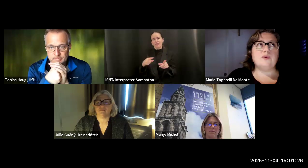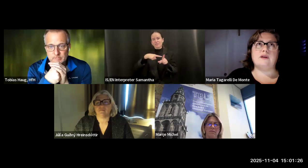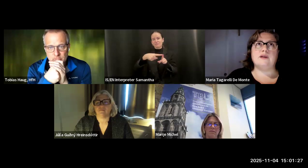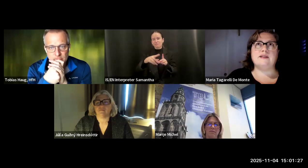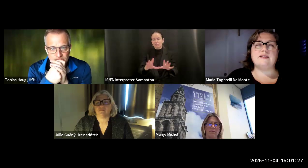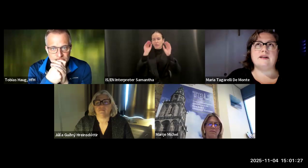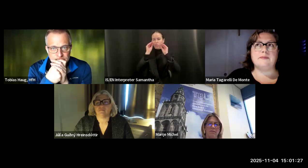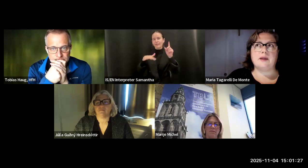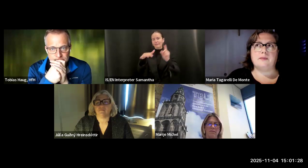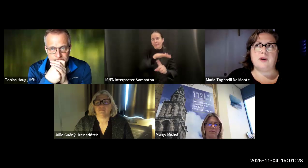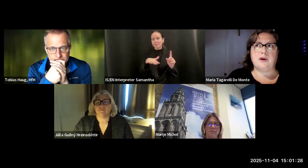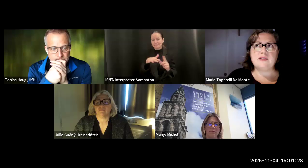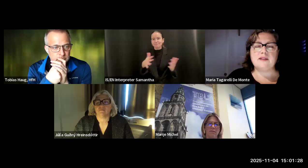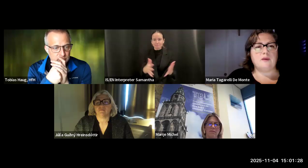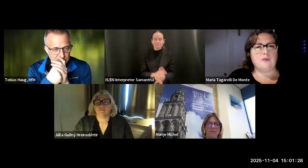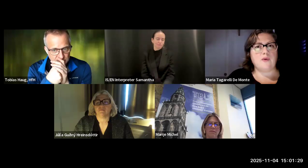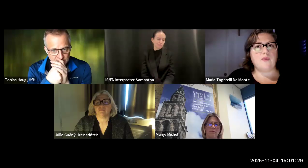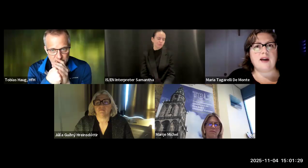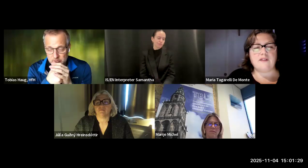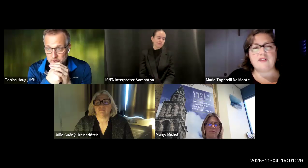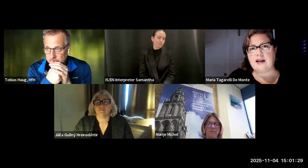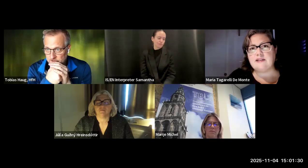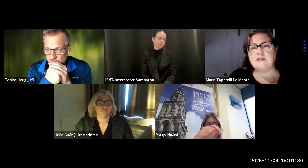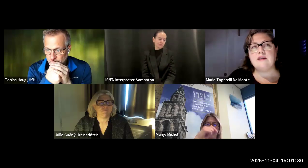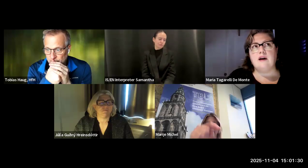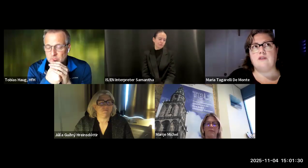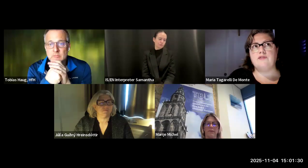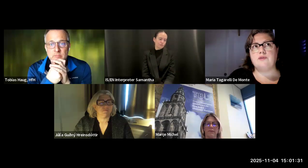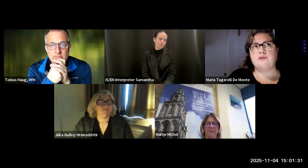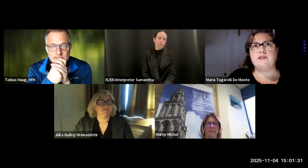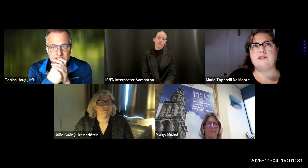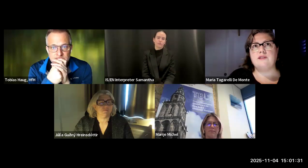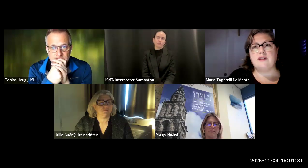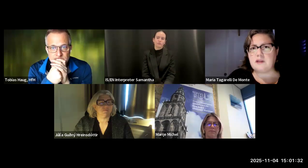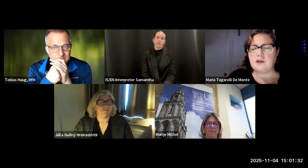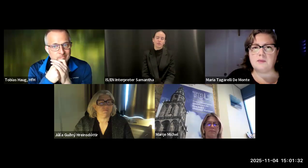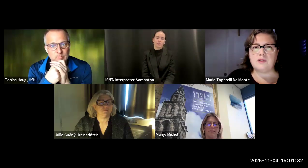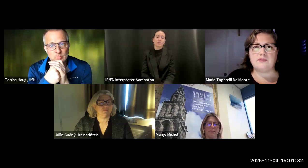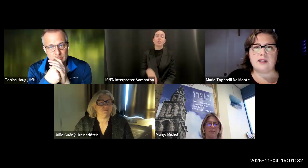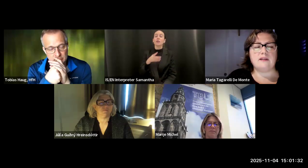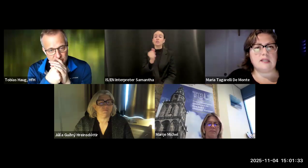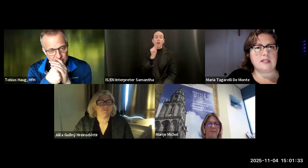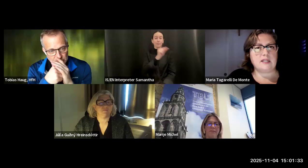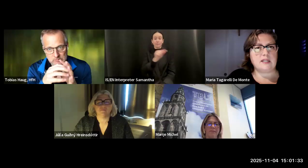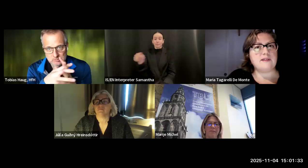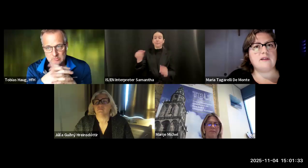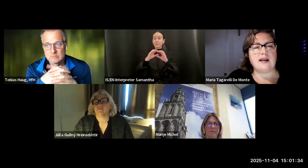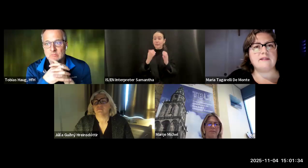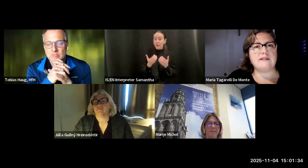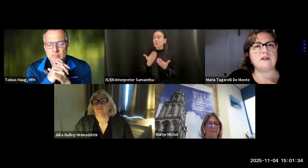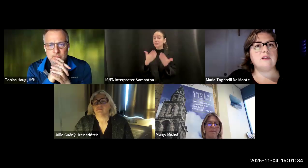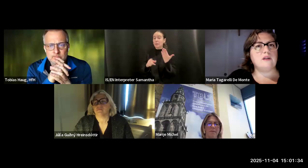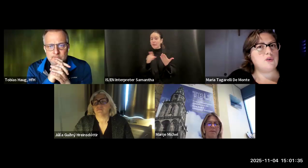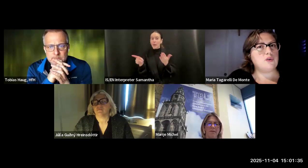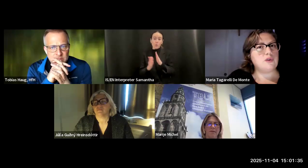And also there is a possibility where we have classes of students that are particularly motivated in increasing